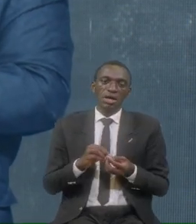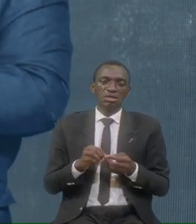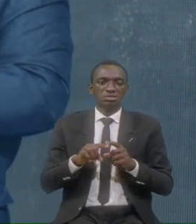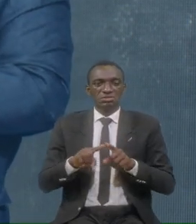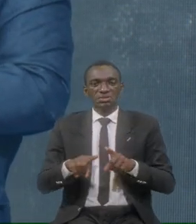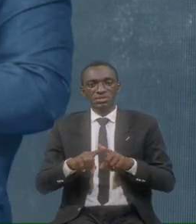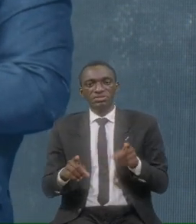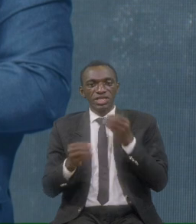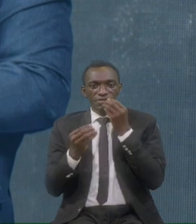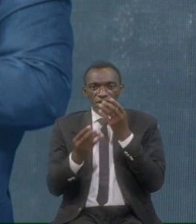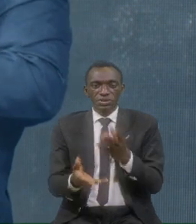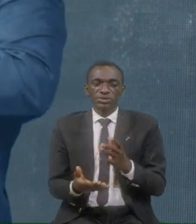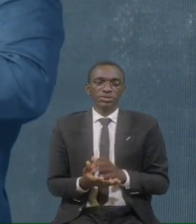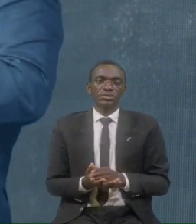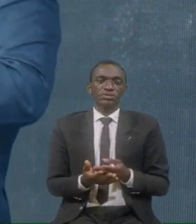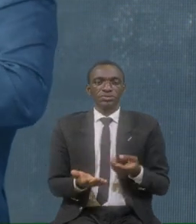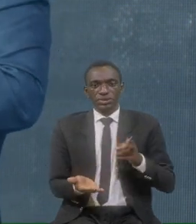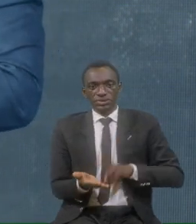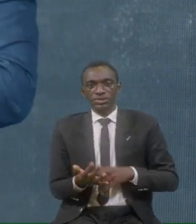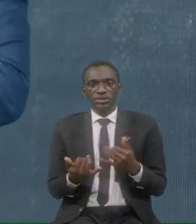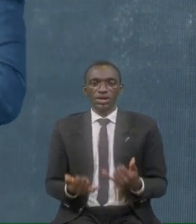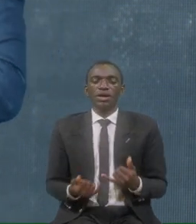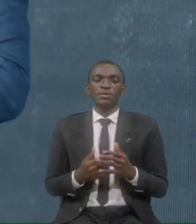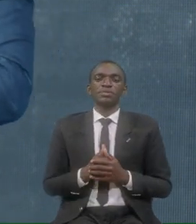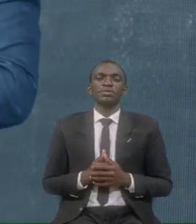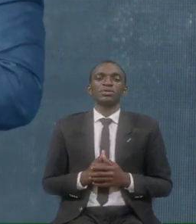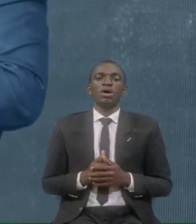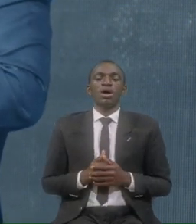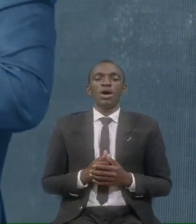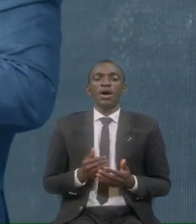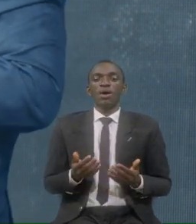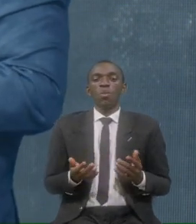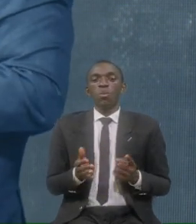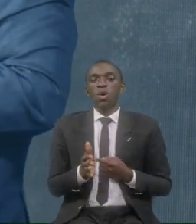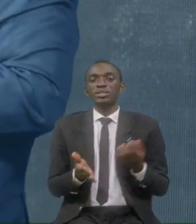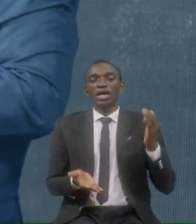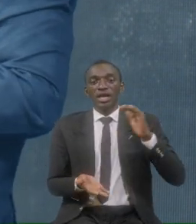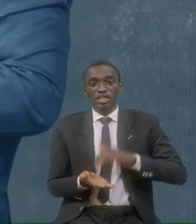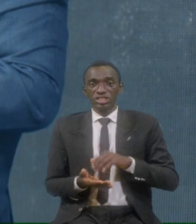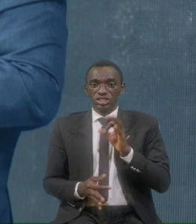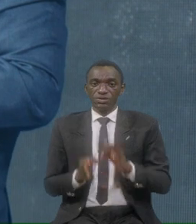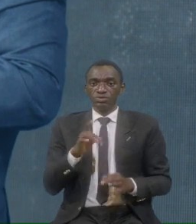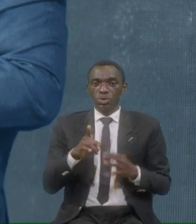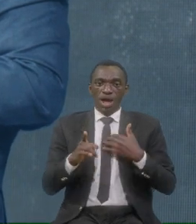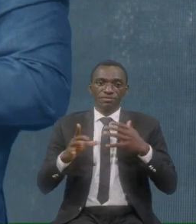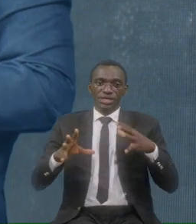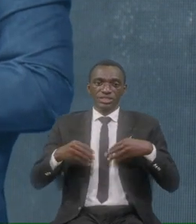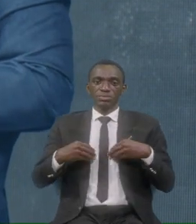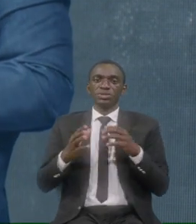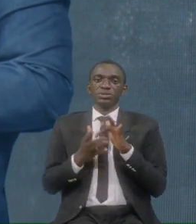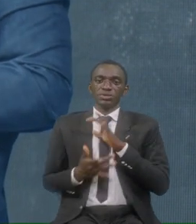today. Once again, if you have given your life to Christ, make